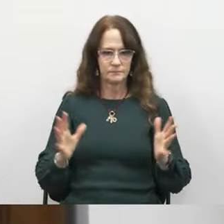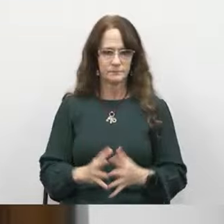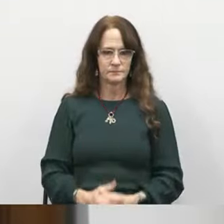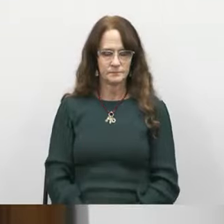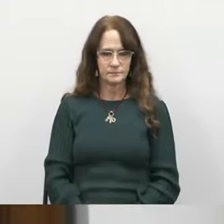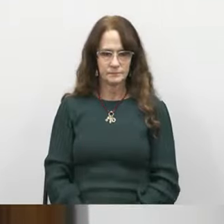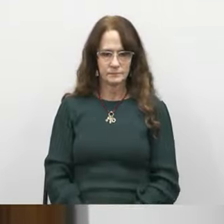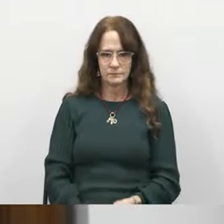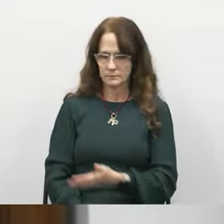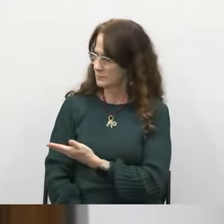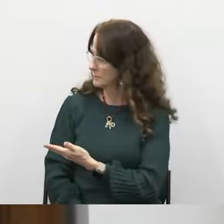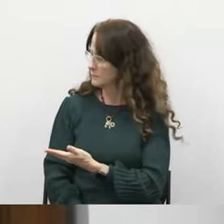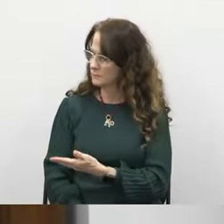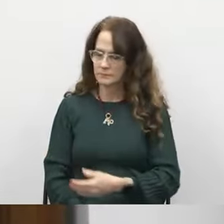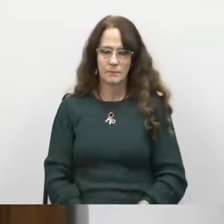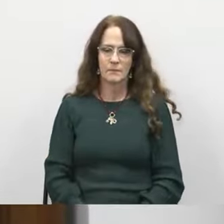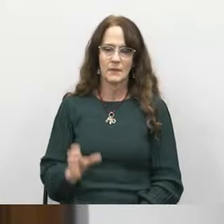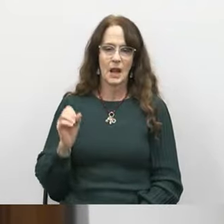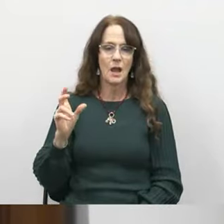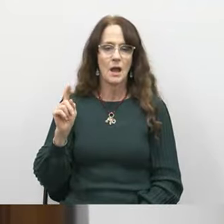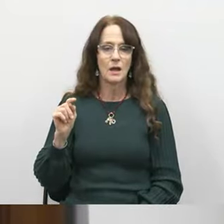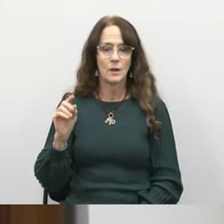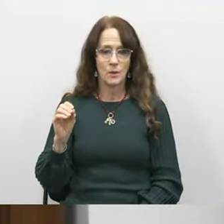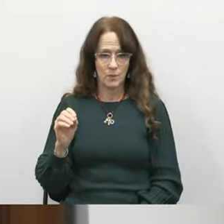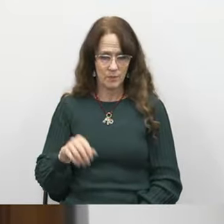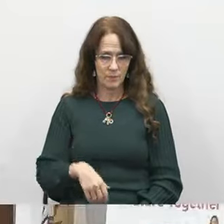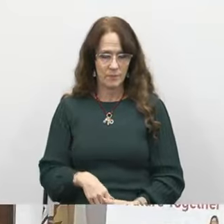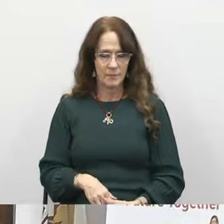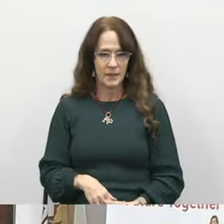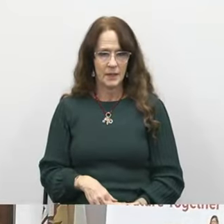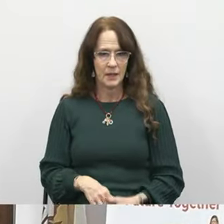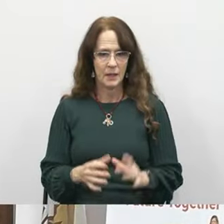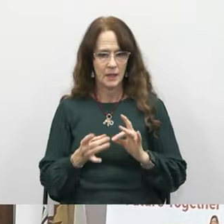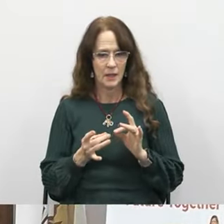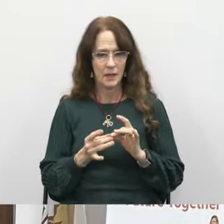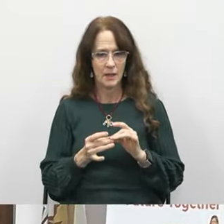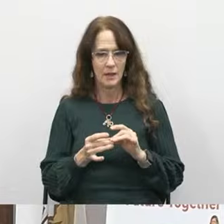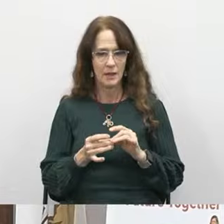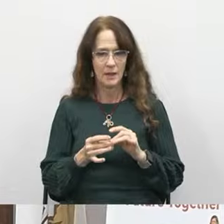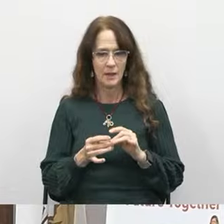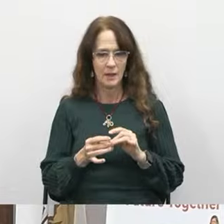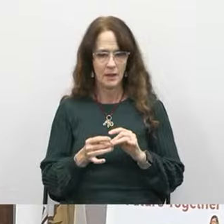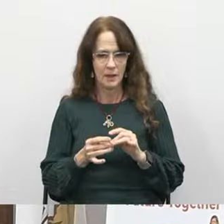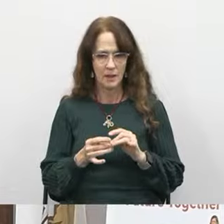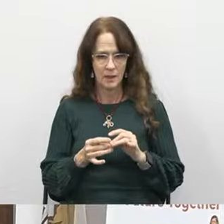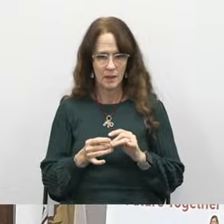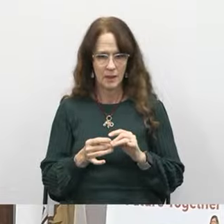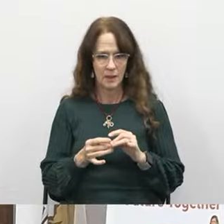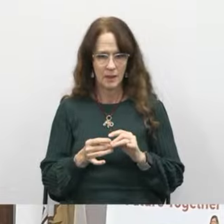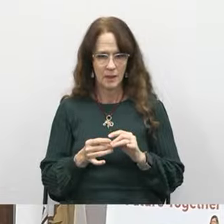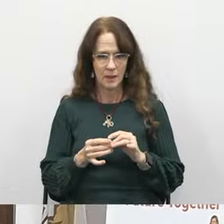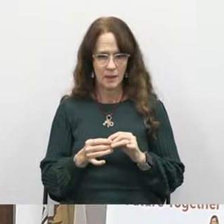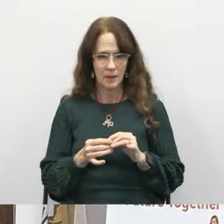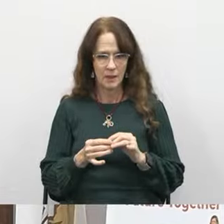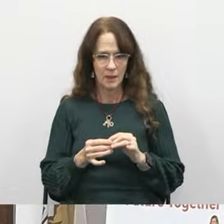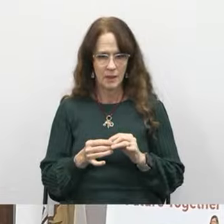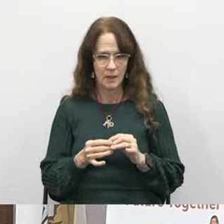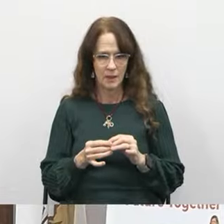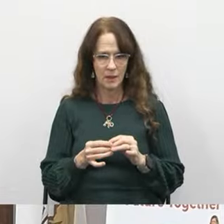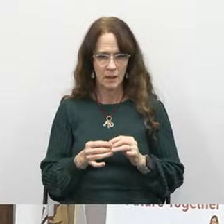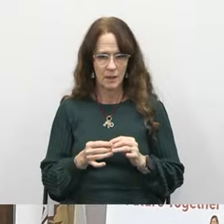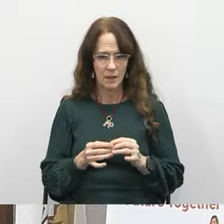You have something to add? Just a quick comment. I think of this as a two-pronged process. The first prong is getting